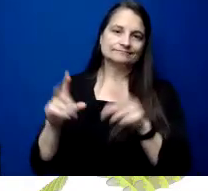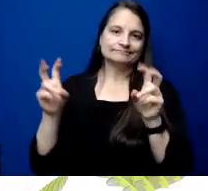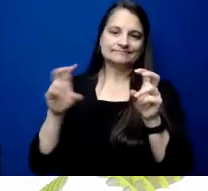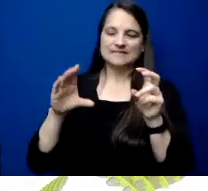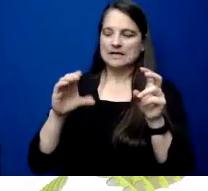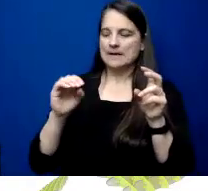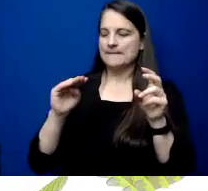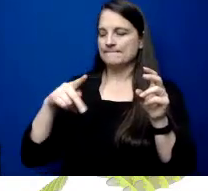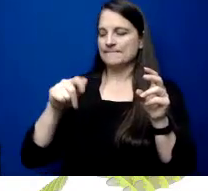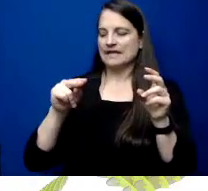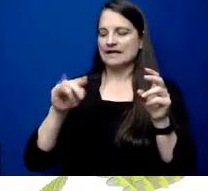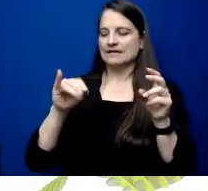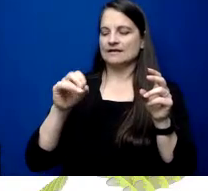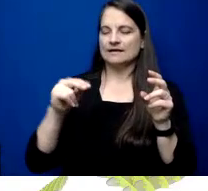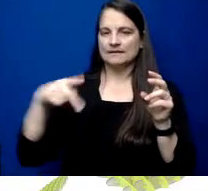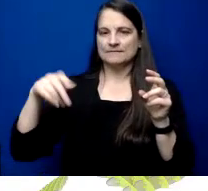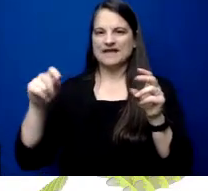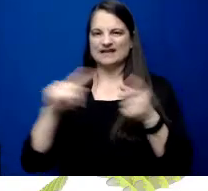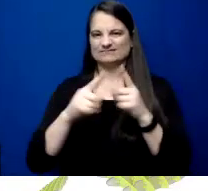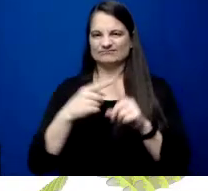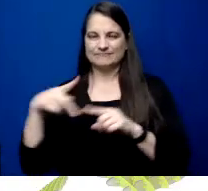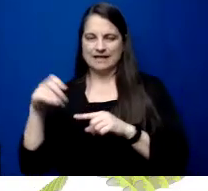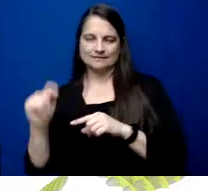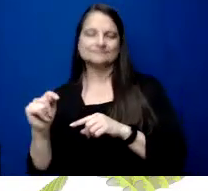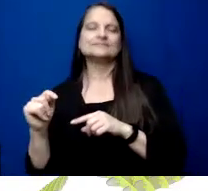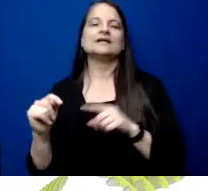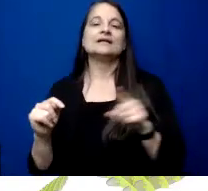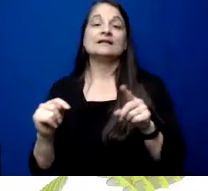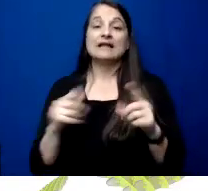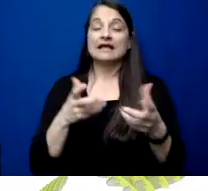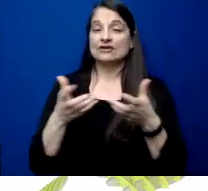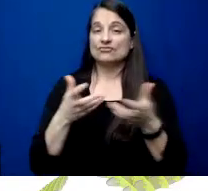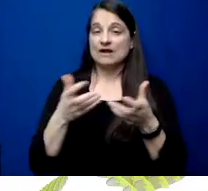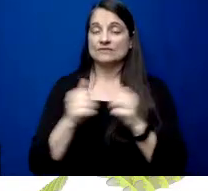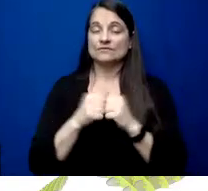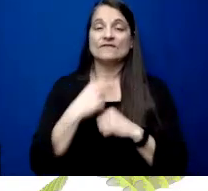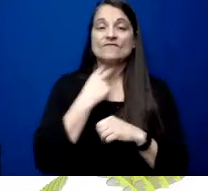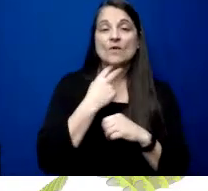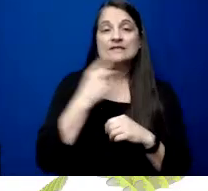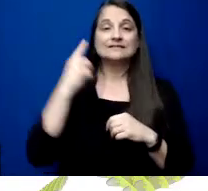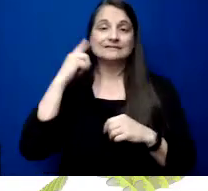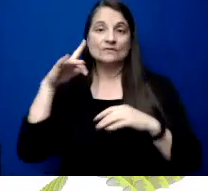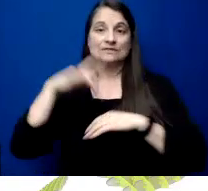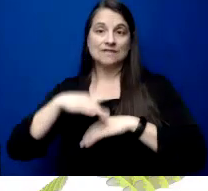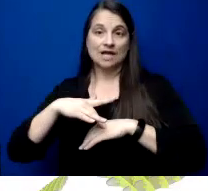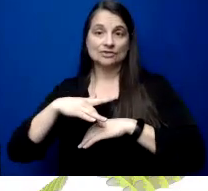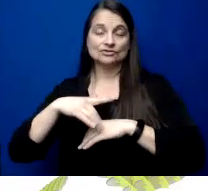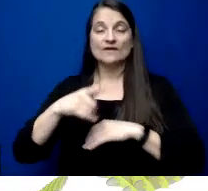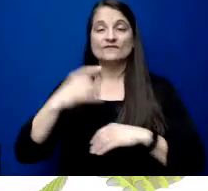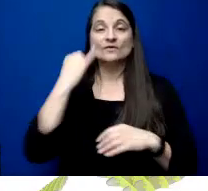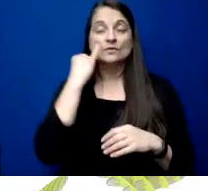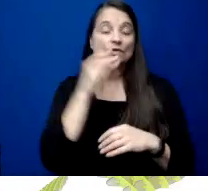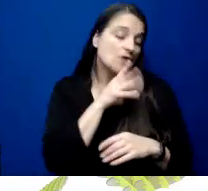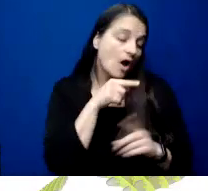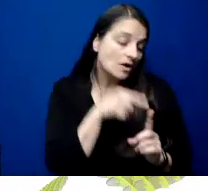pets interact with voice and sound and touch. And so when you talk to it or coo at